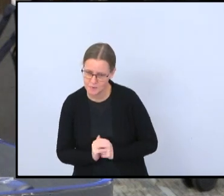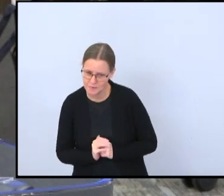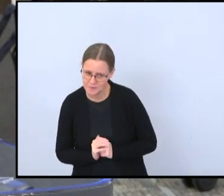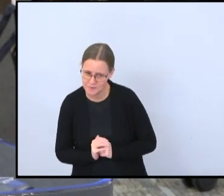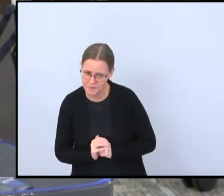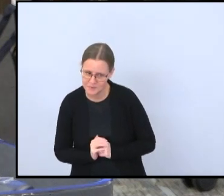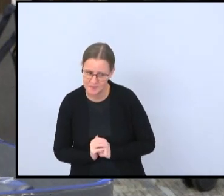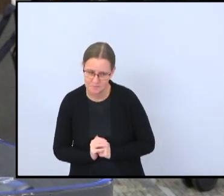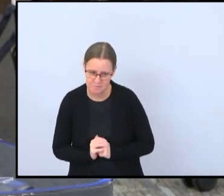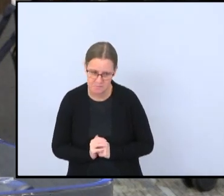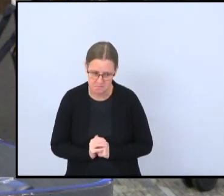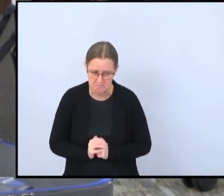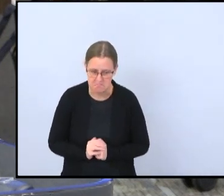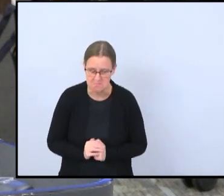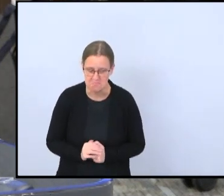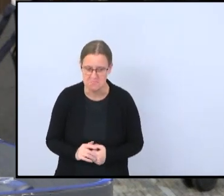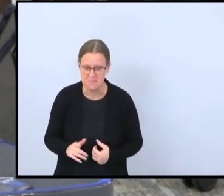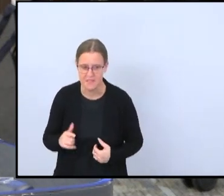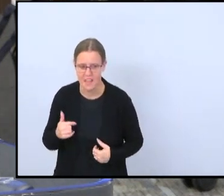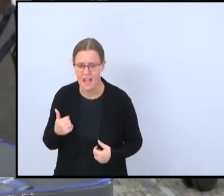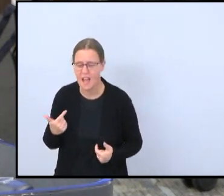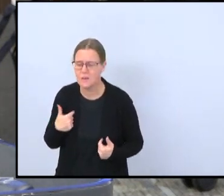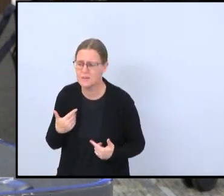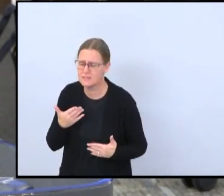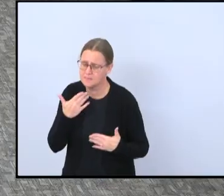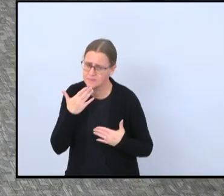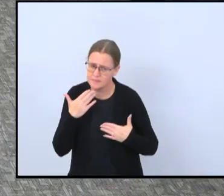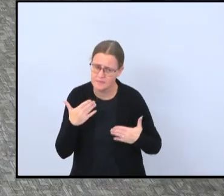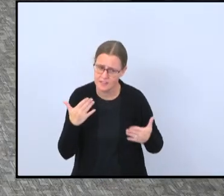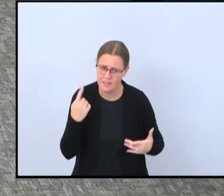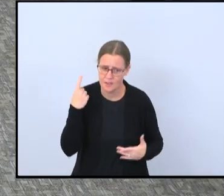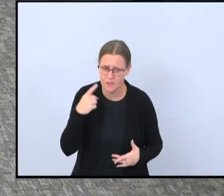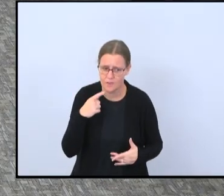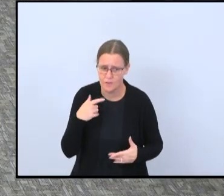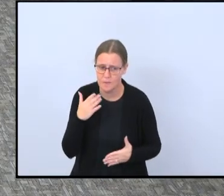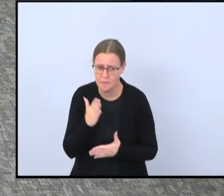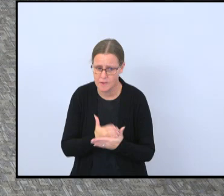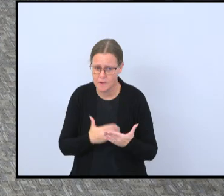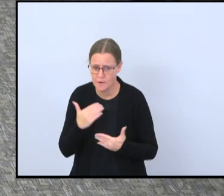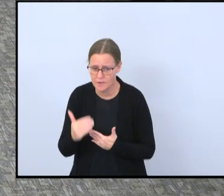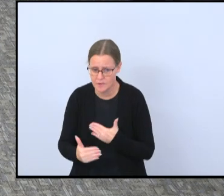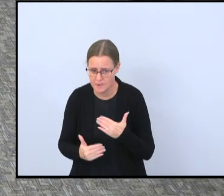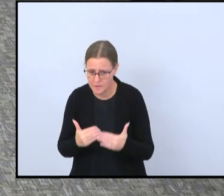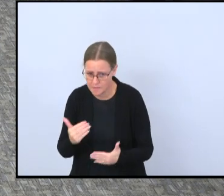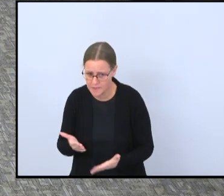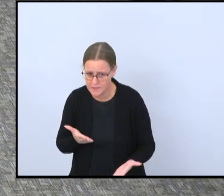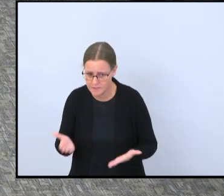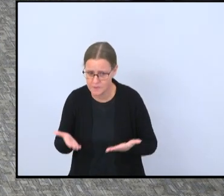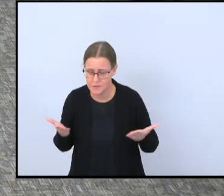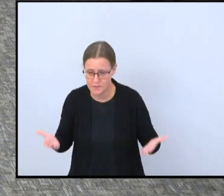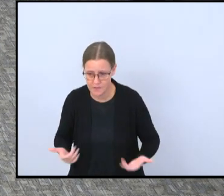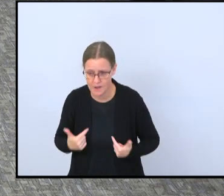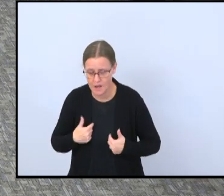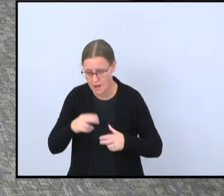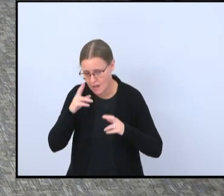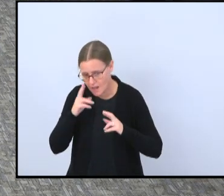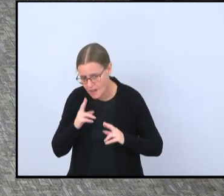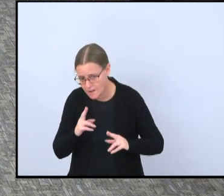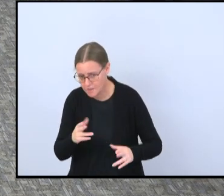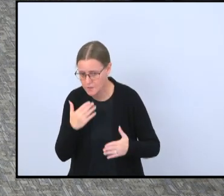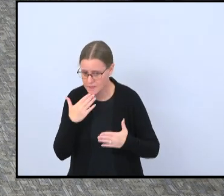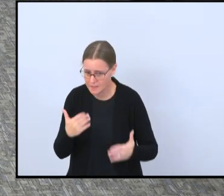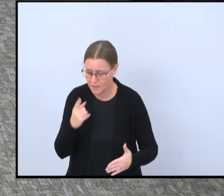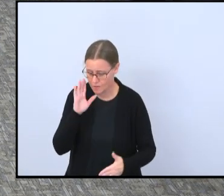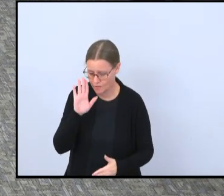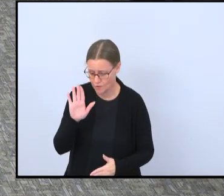Well, I would like to take this time to say thank you for being a part of the process and choosing me to serve here. I'm honored to serve. Thank you for your